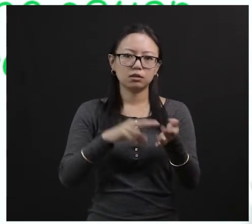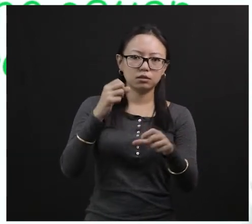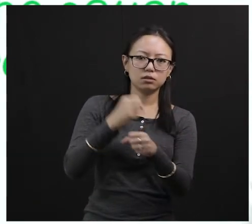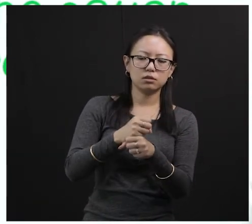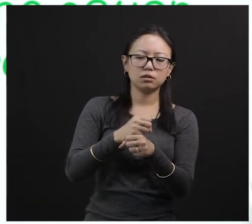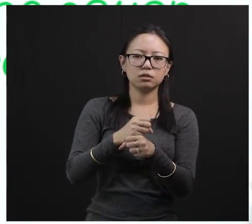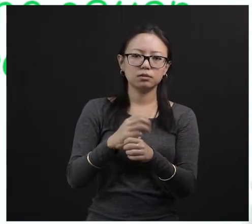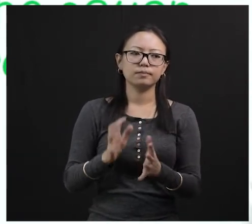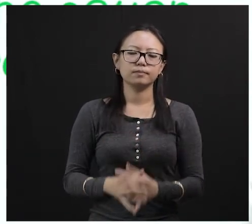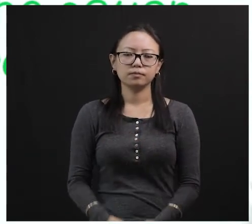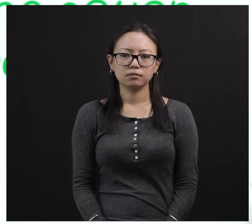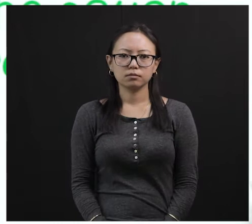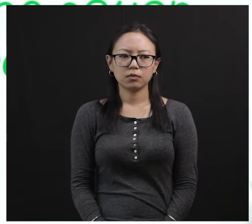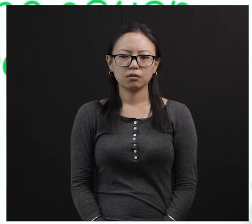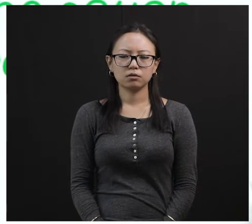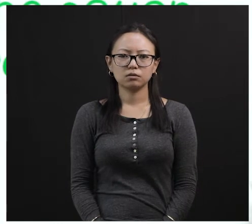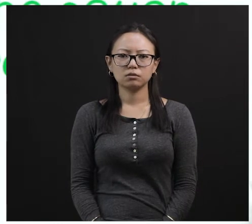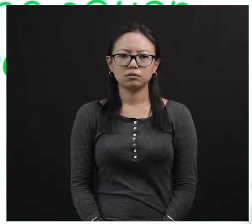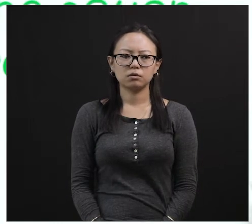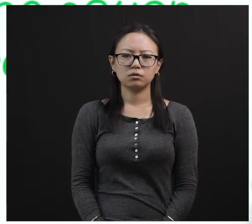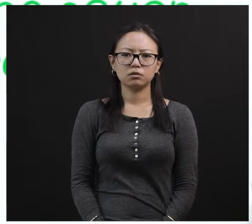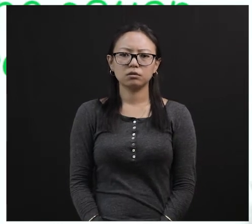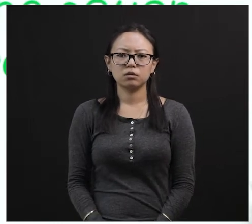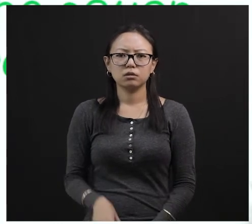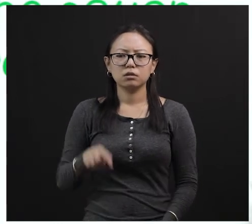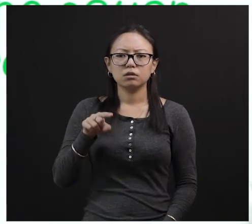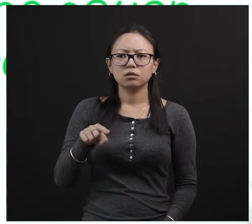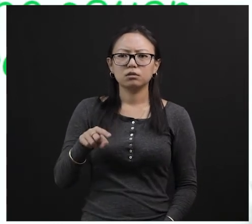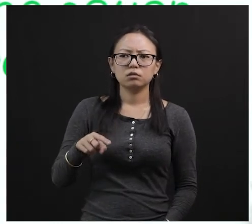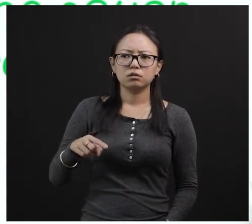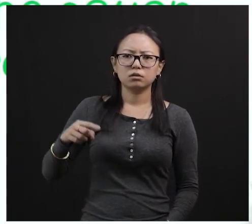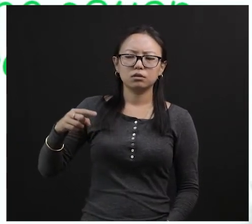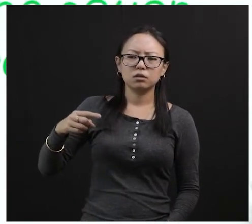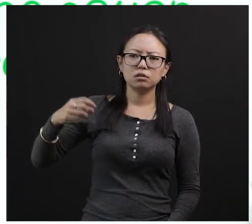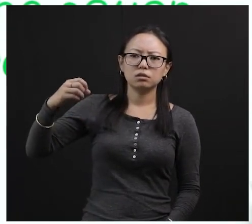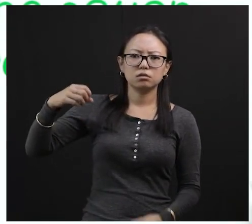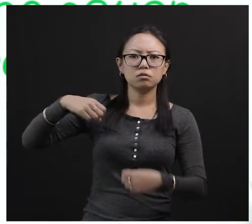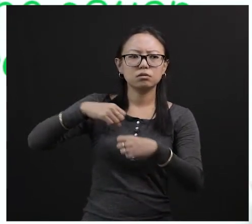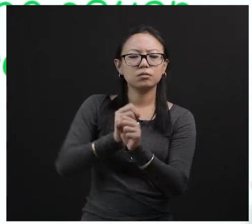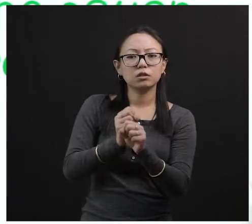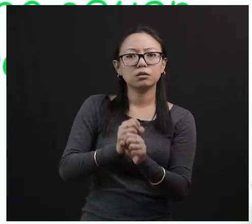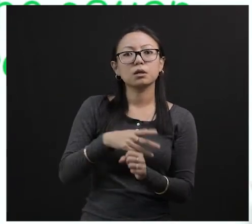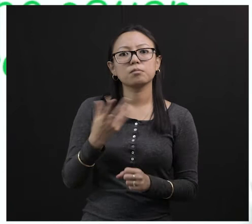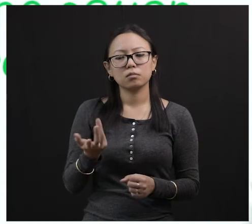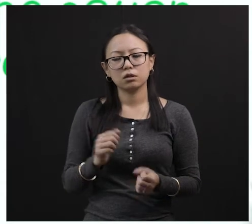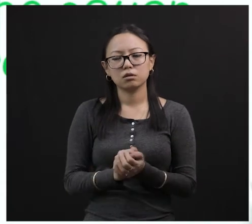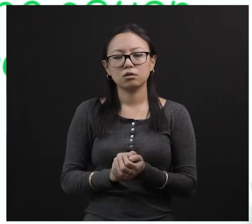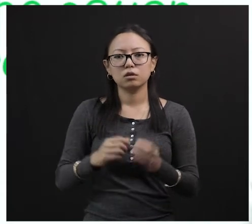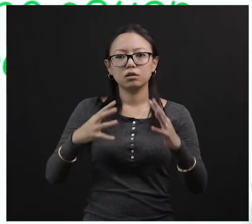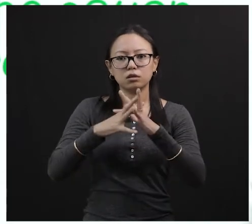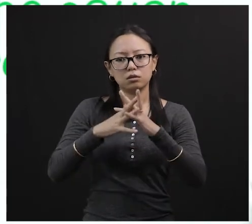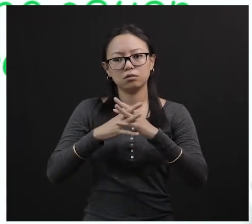WEATHERING, weathering. Since it is caused by weather, right? Different weather. So it is known as weathering of rocks.